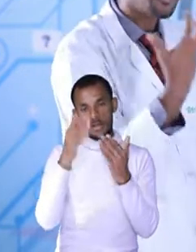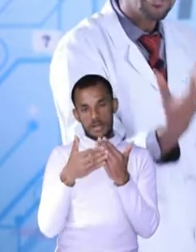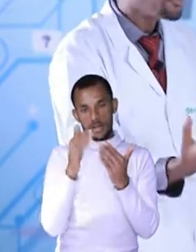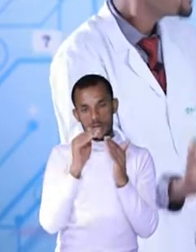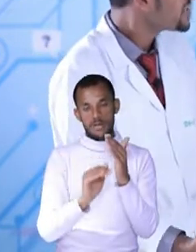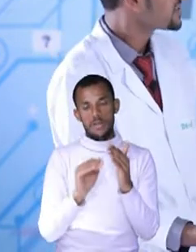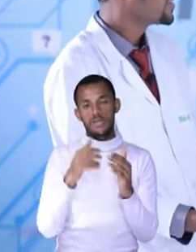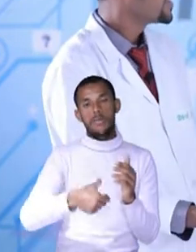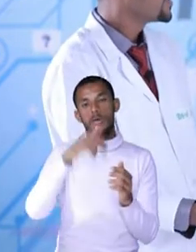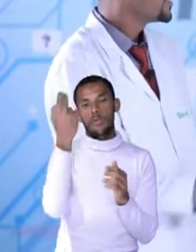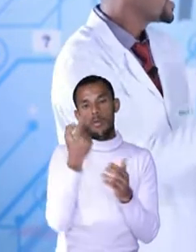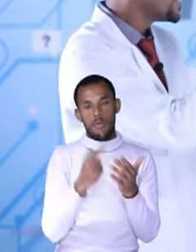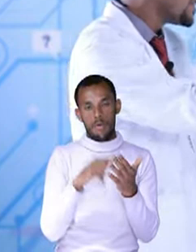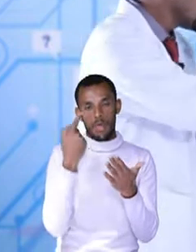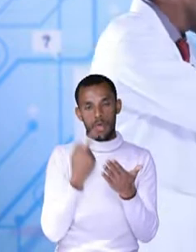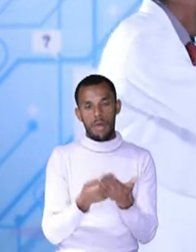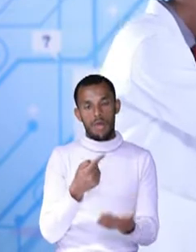the main important point here?